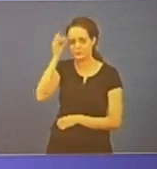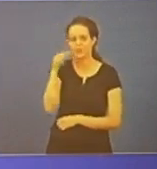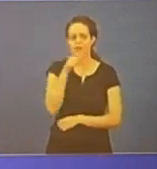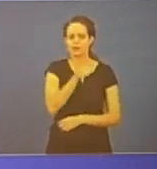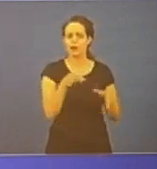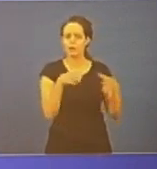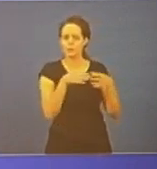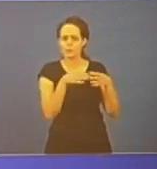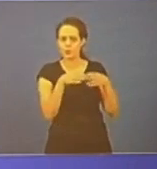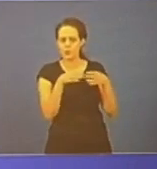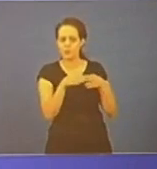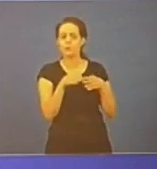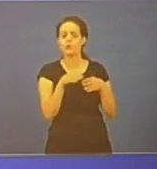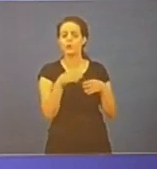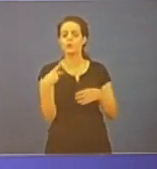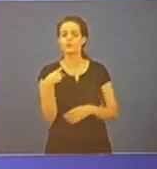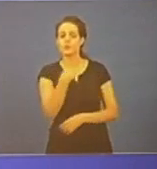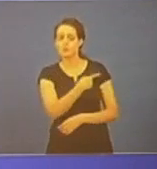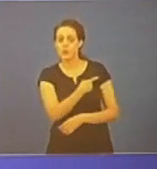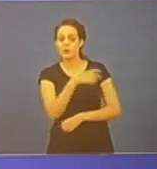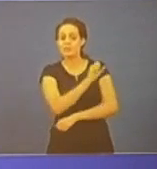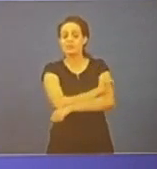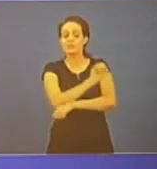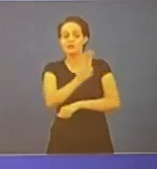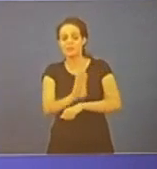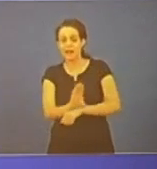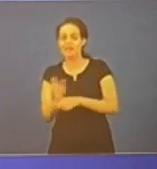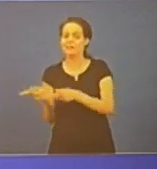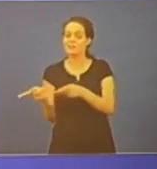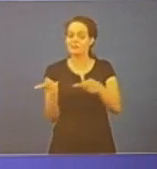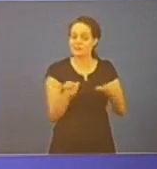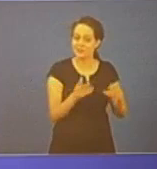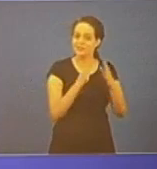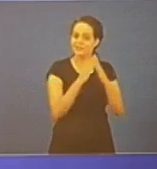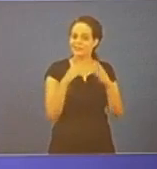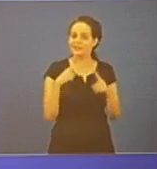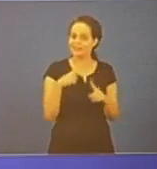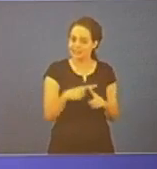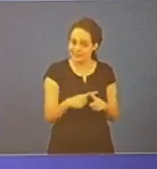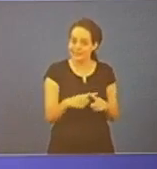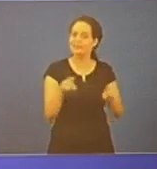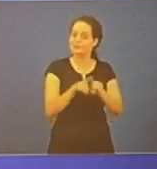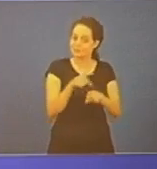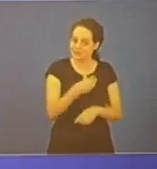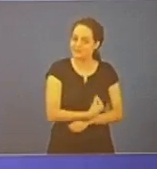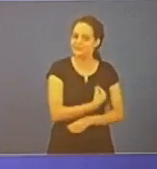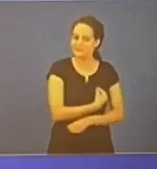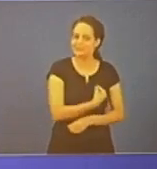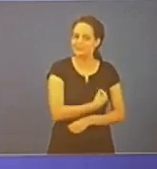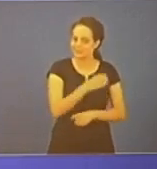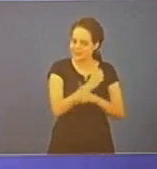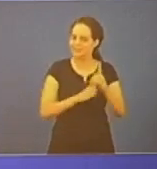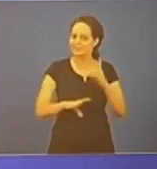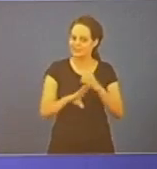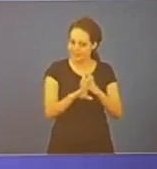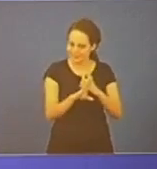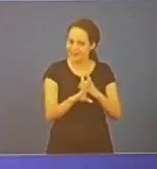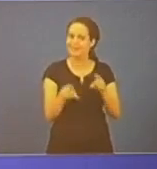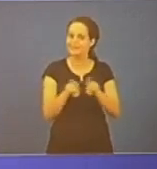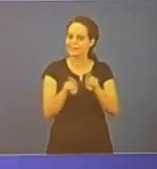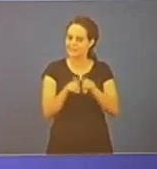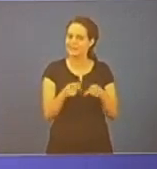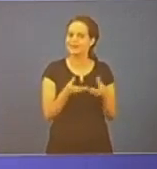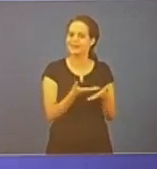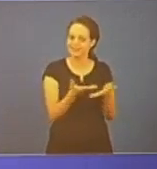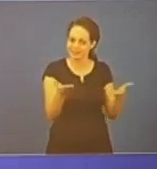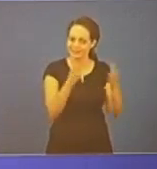school. That is from last week. People from Assembly of God participating with us. We greet them as well.